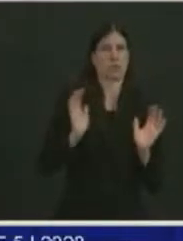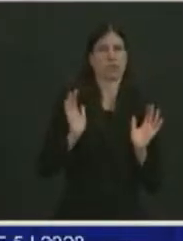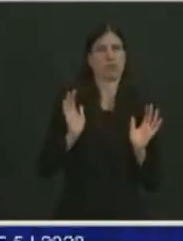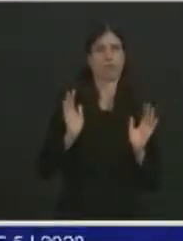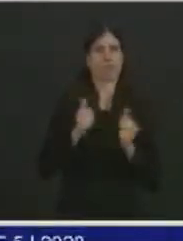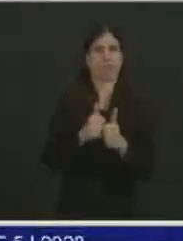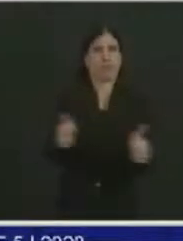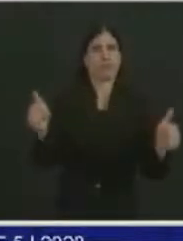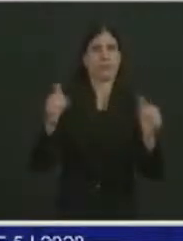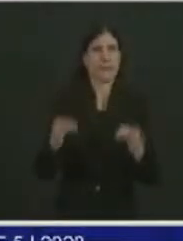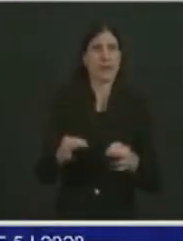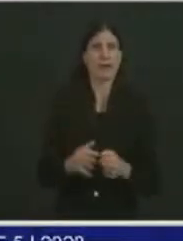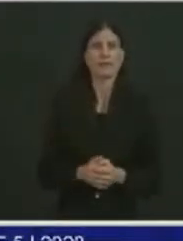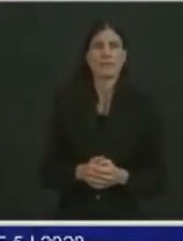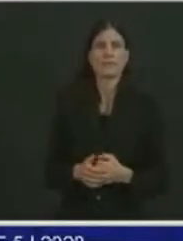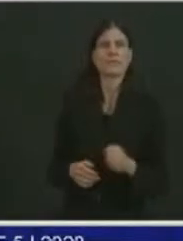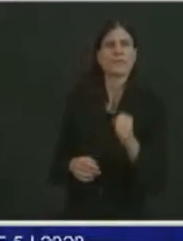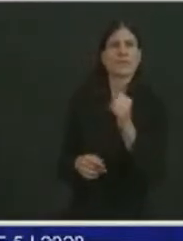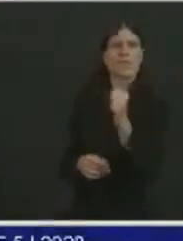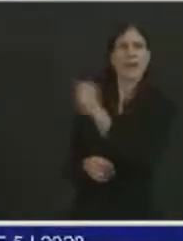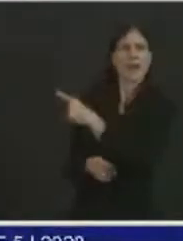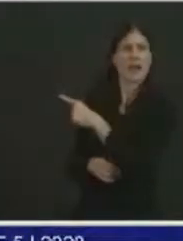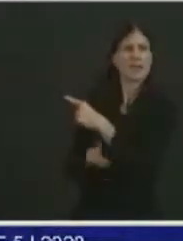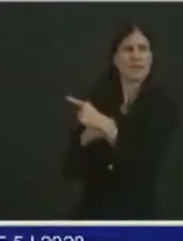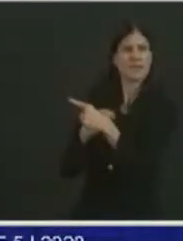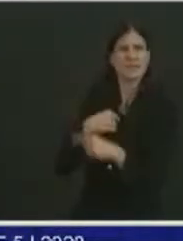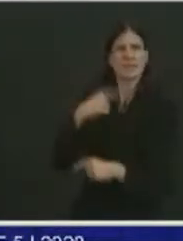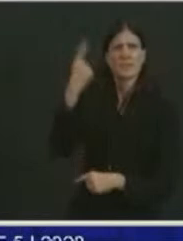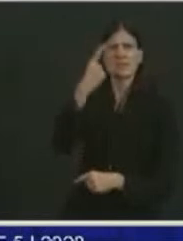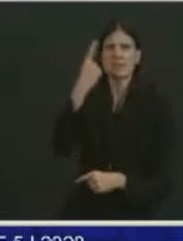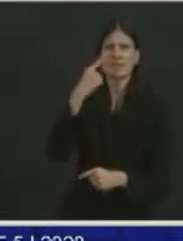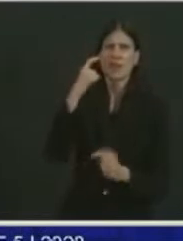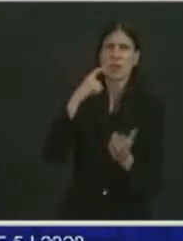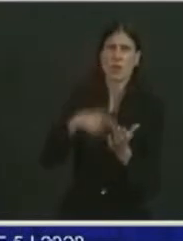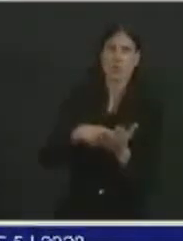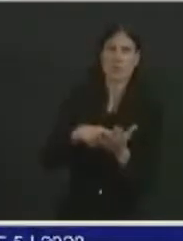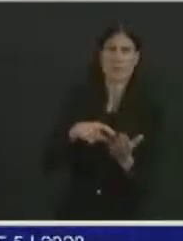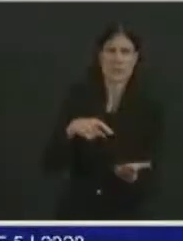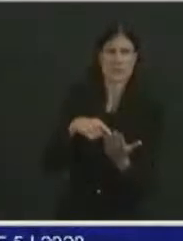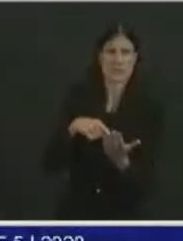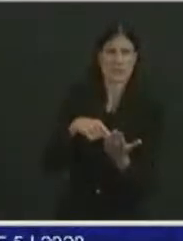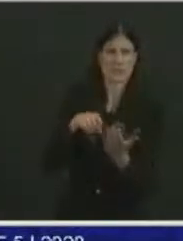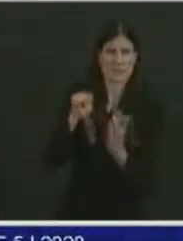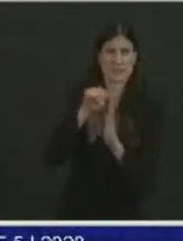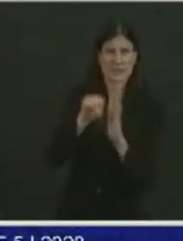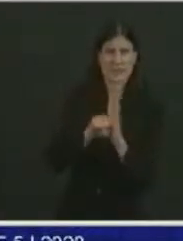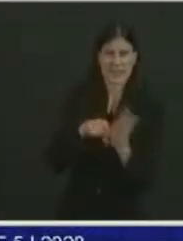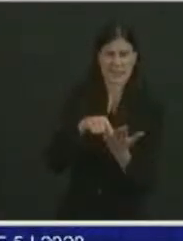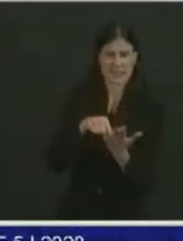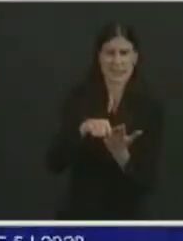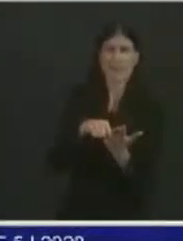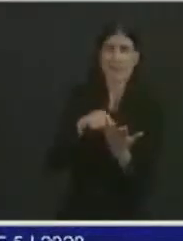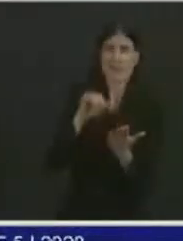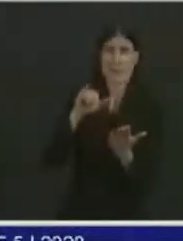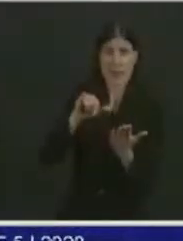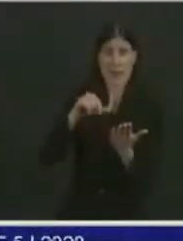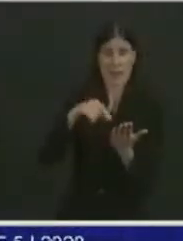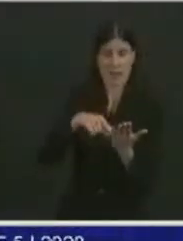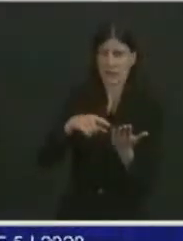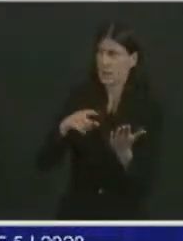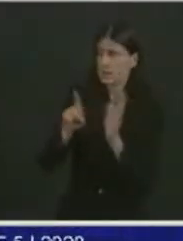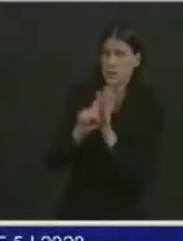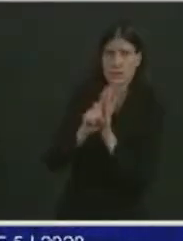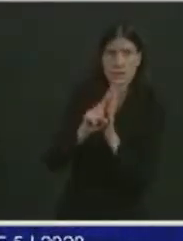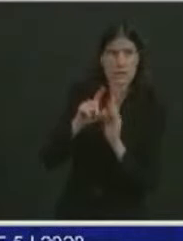we're in Providence, did I receive it because I'm in Providence, or did that go out statewide? I can't speak to exactly how they targeted, but I know how those alerts